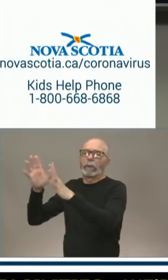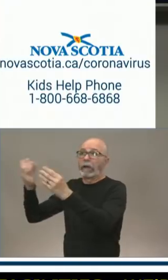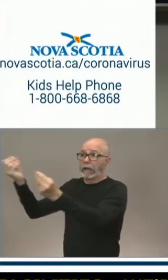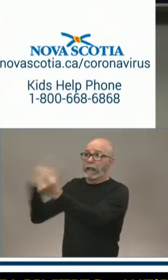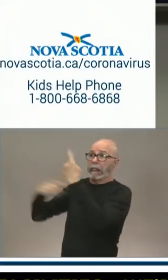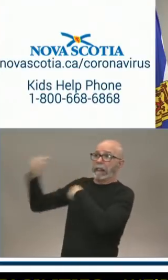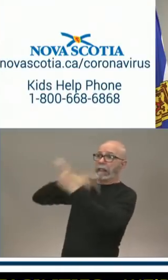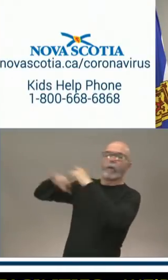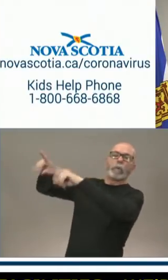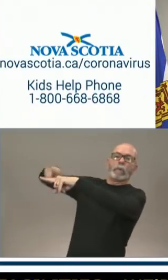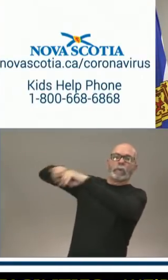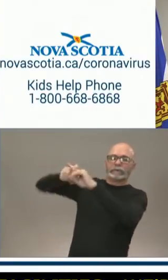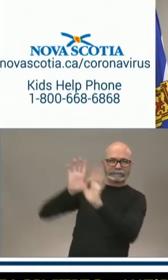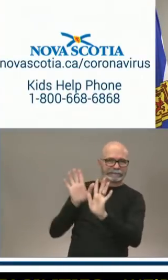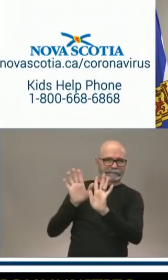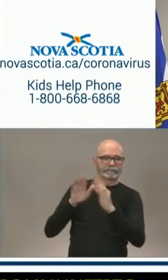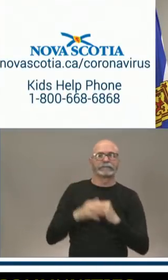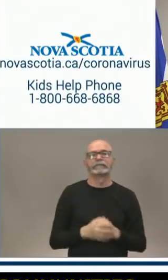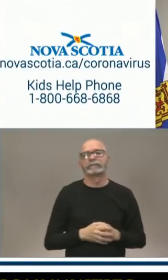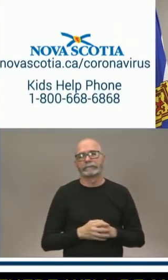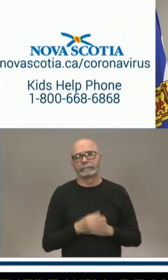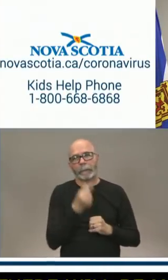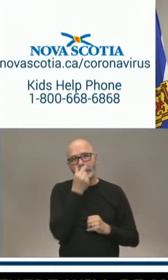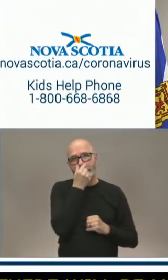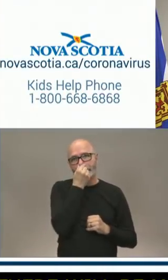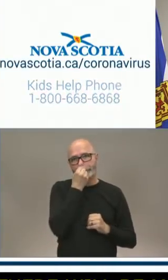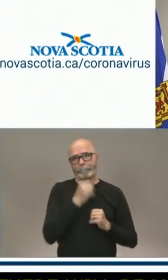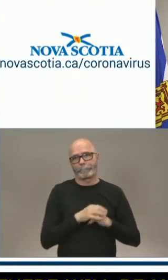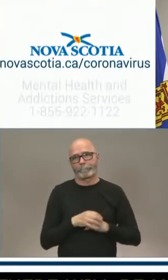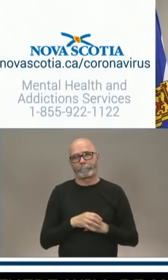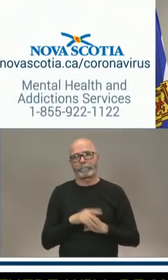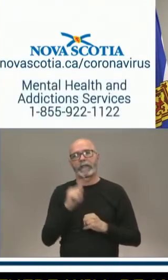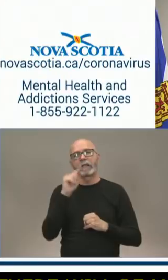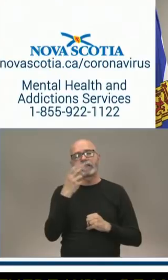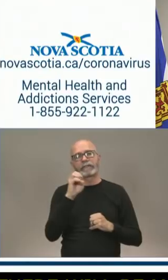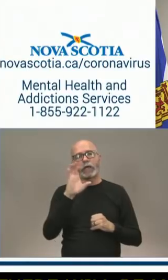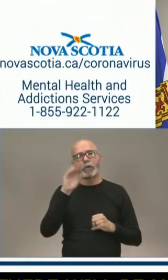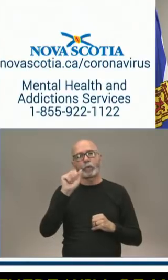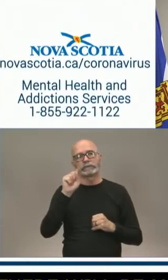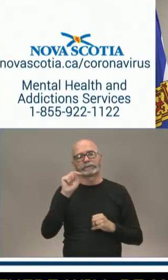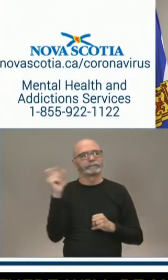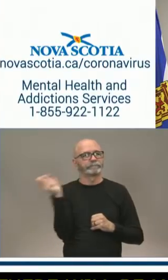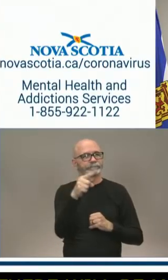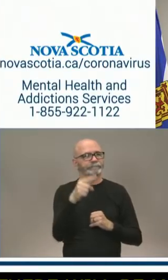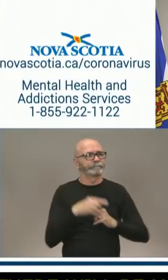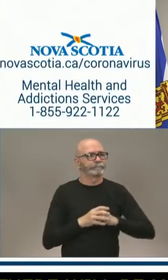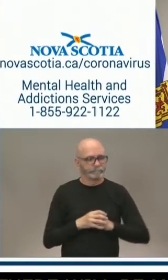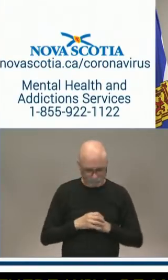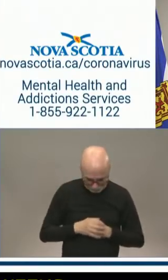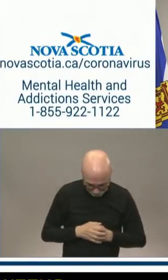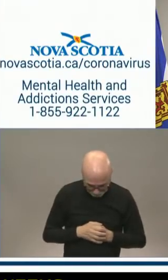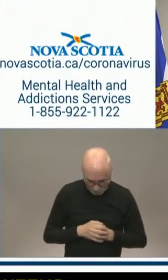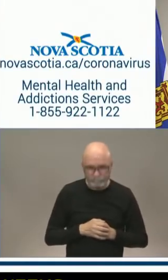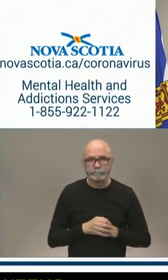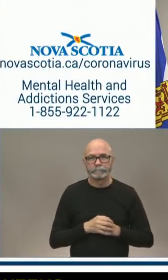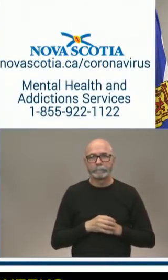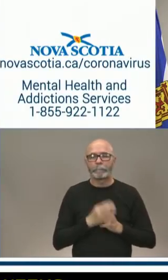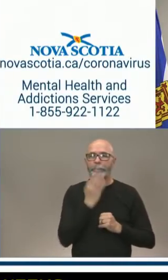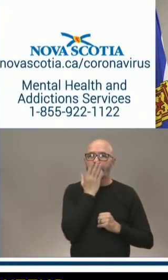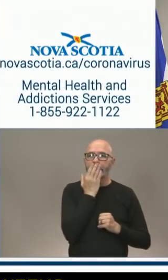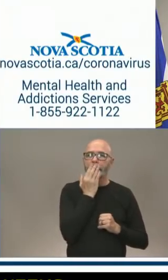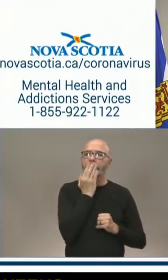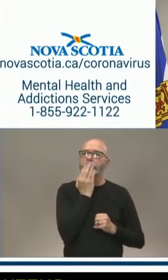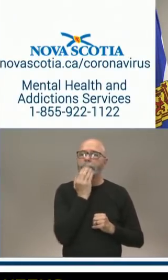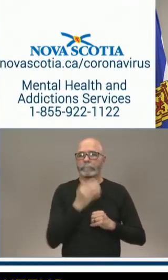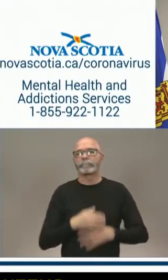Next, we'll go to Victoria Walton with the Coast. Go ahead, Victoria. Thanks. Similarly, talking about the